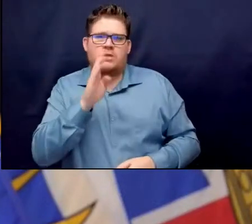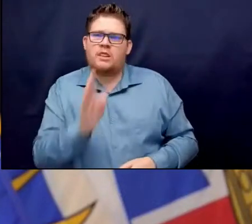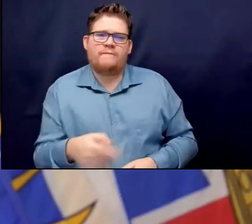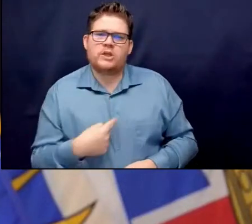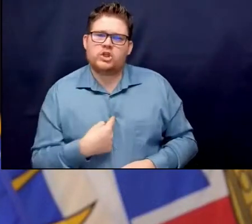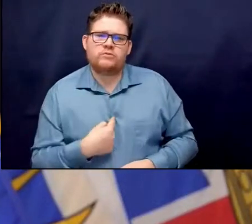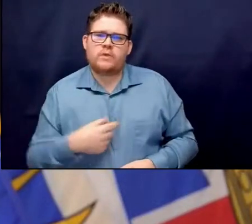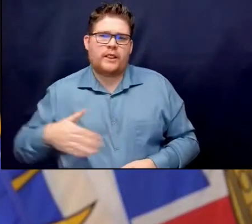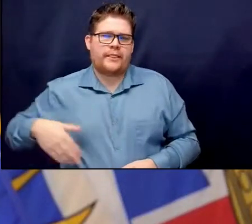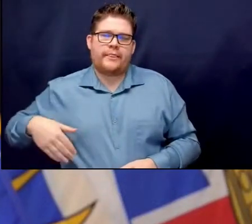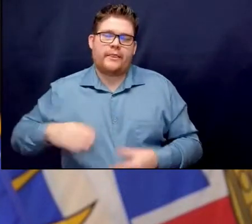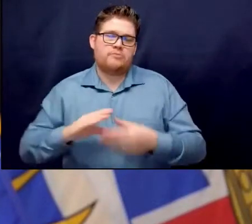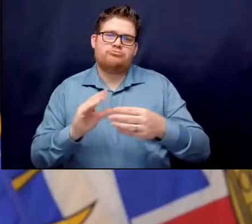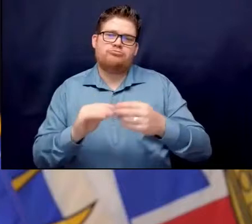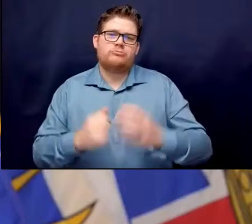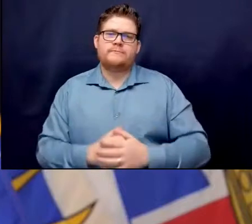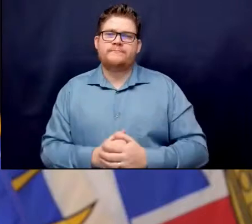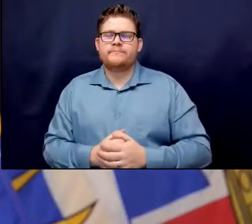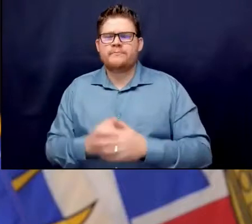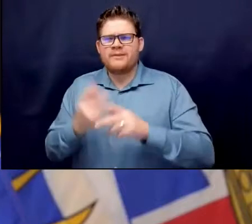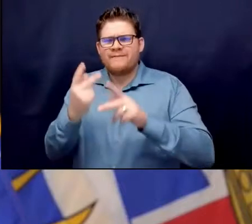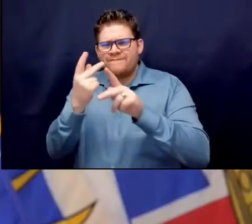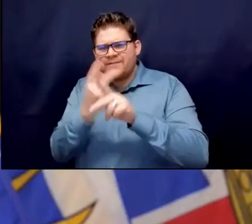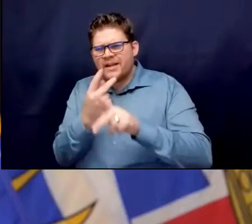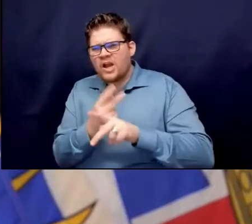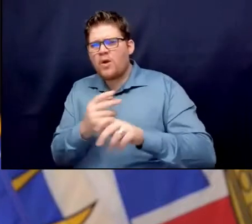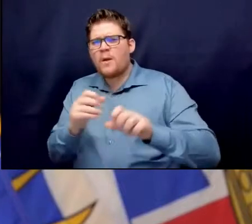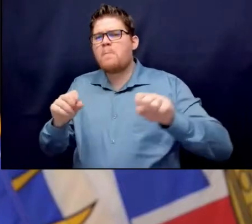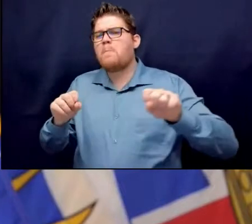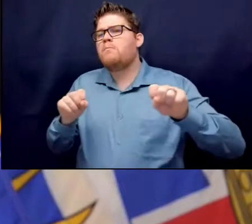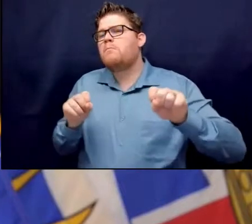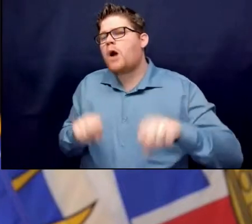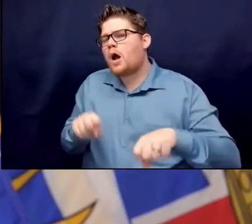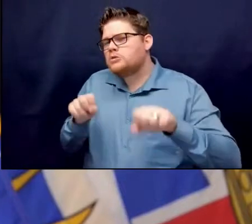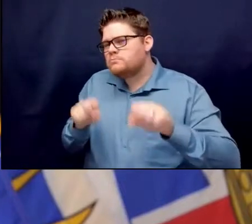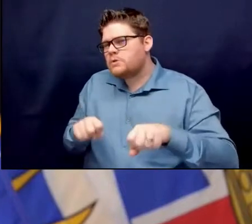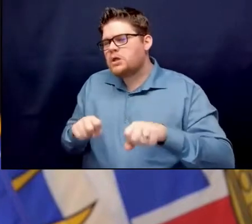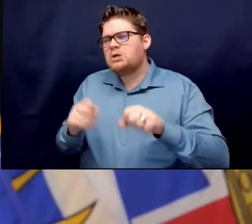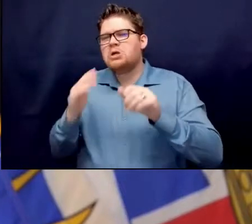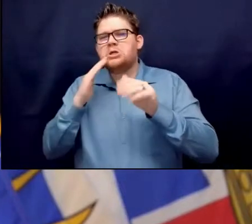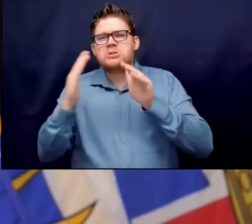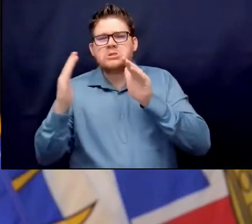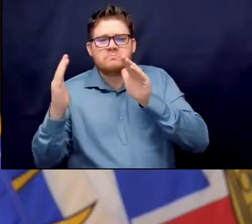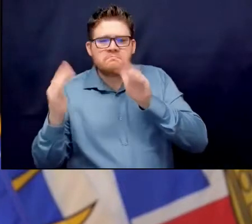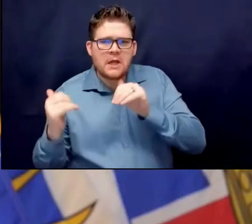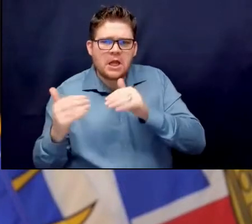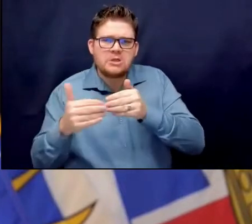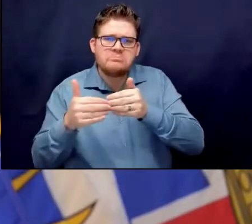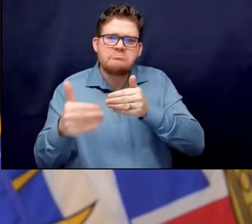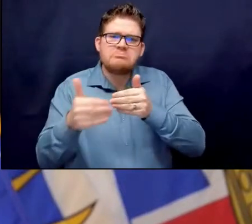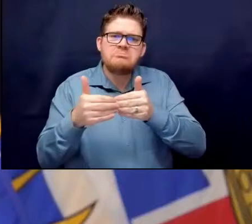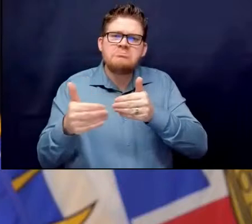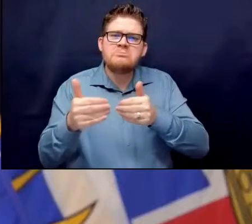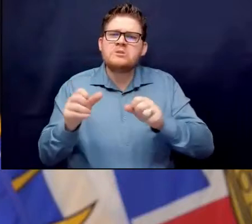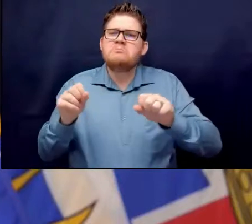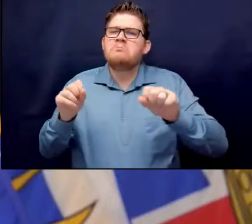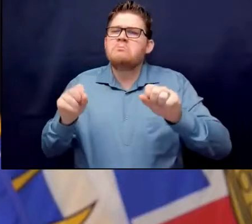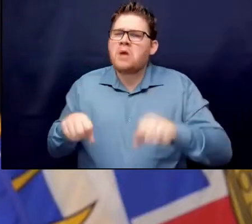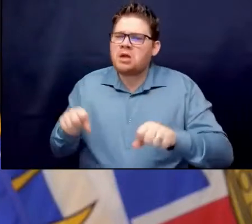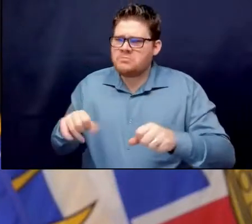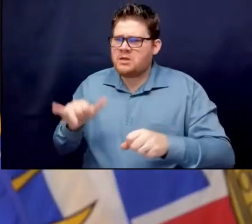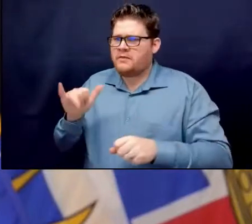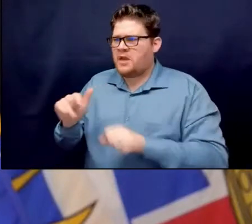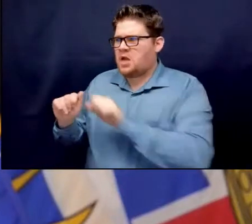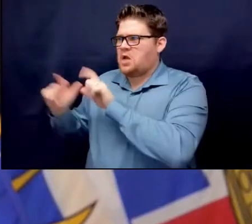presenting, helping us understand what's going to happen in the next few weeks. In terms of what's next,